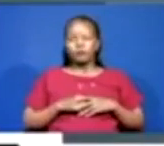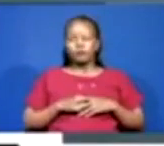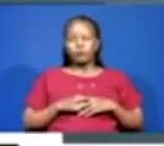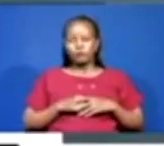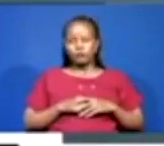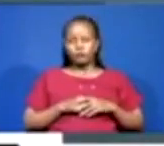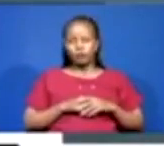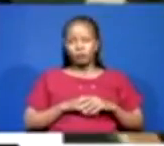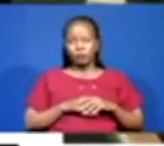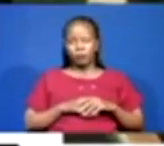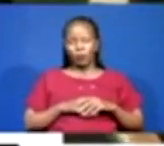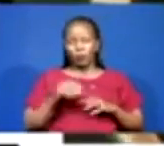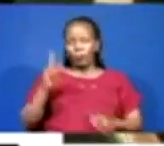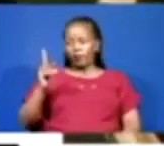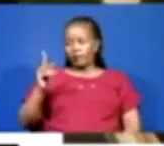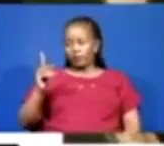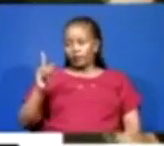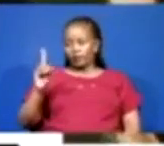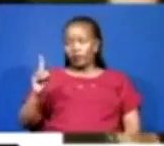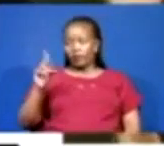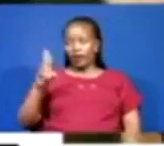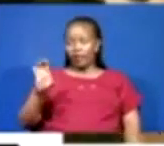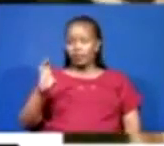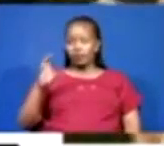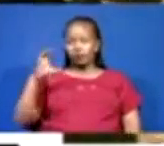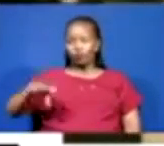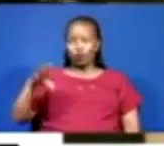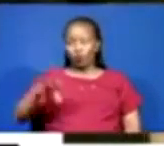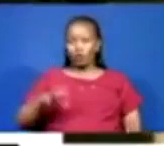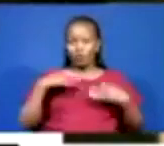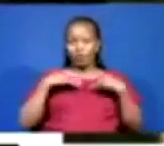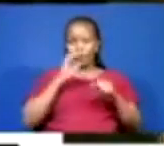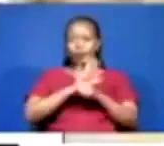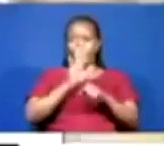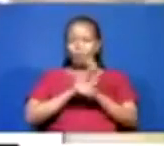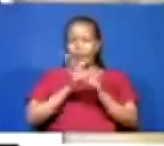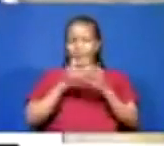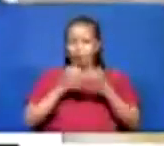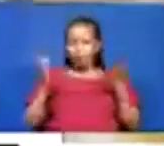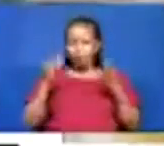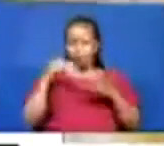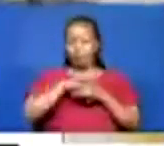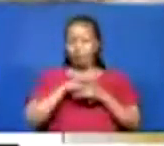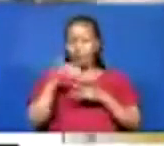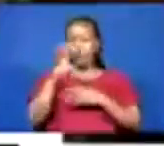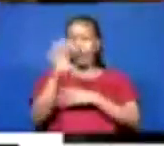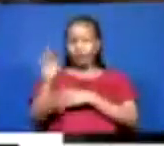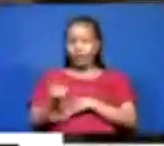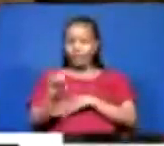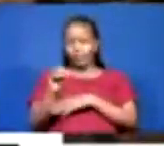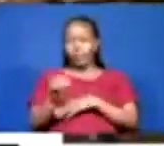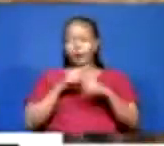Democratic Republic of Congo is a country rich of minerals within the heart of Africa. However, a rebel group